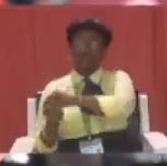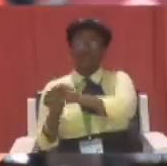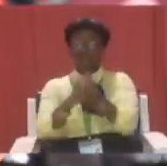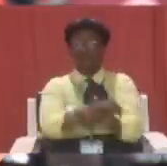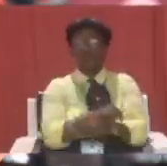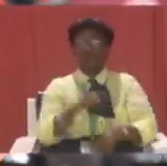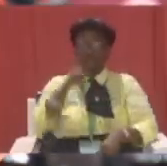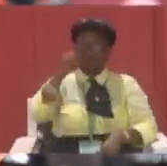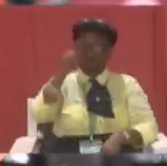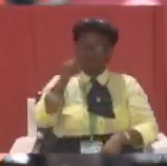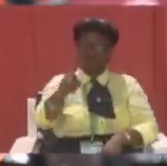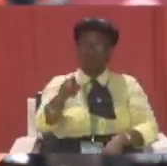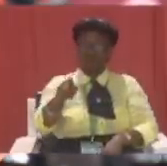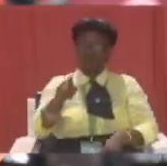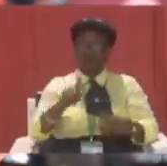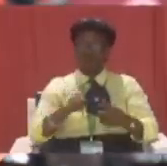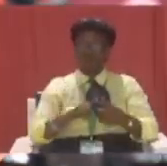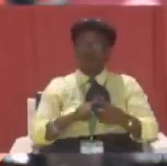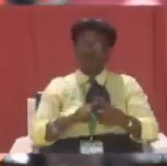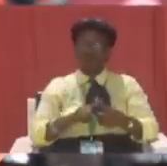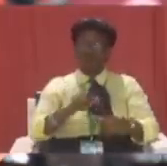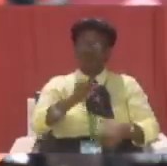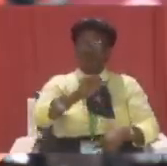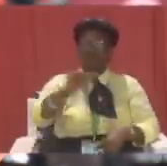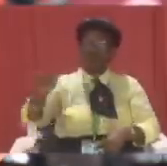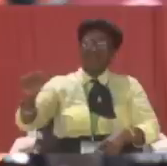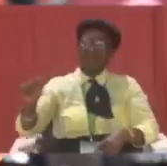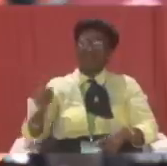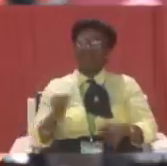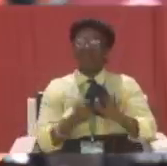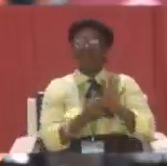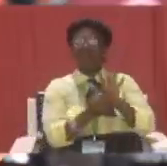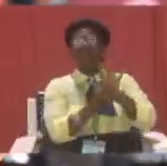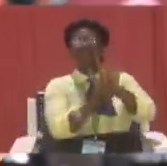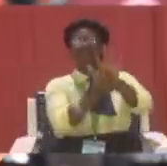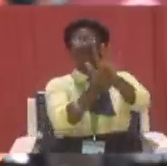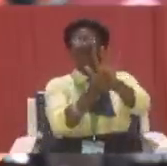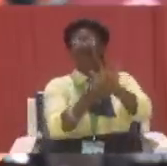to a sign to your generation